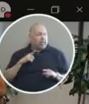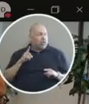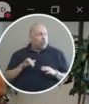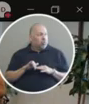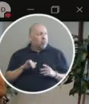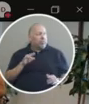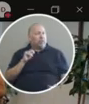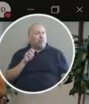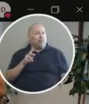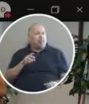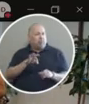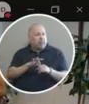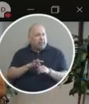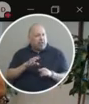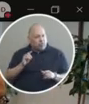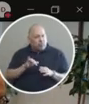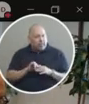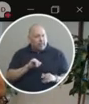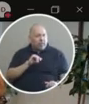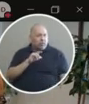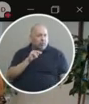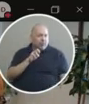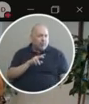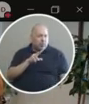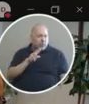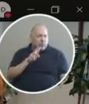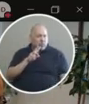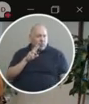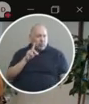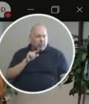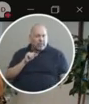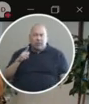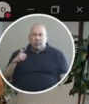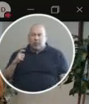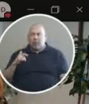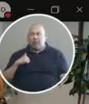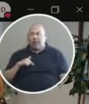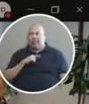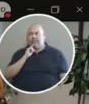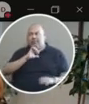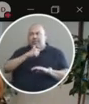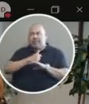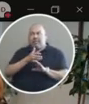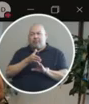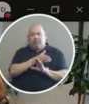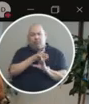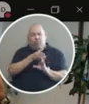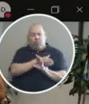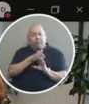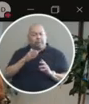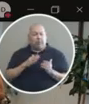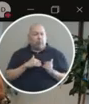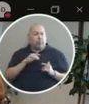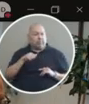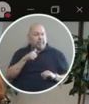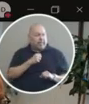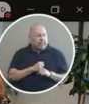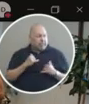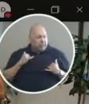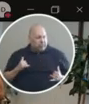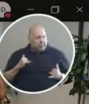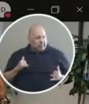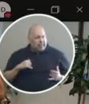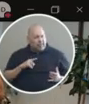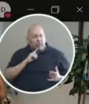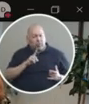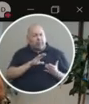a November election. We can do it in November 2021. These things have been in place for almost 10 years now.